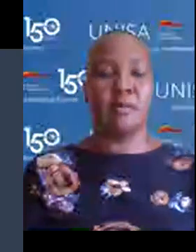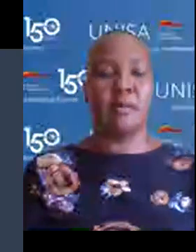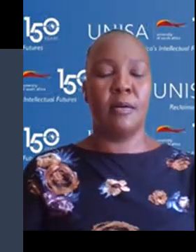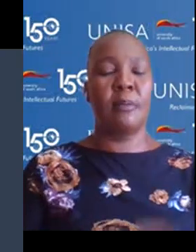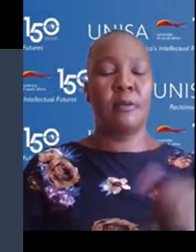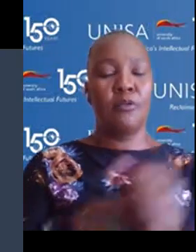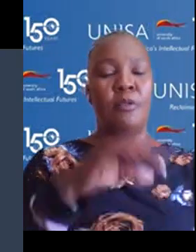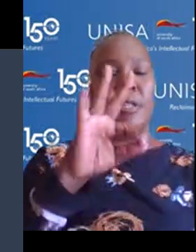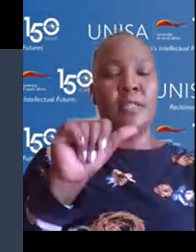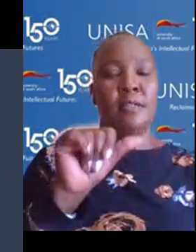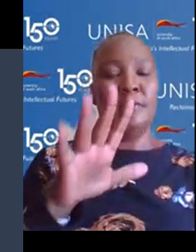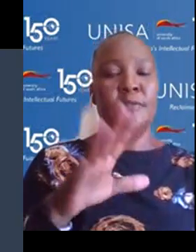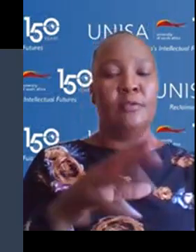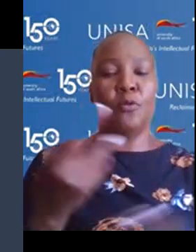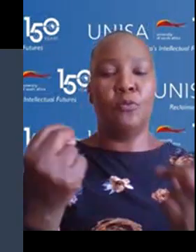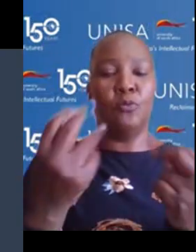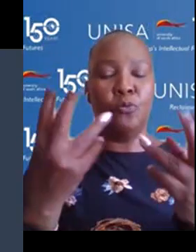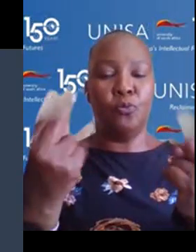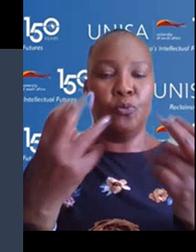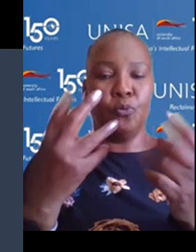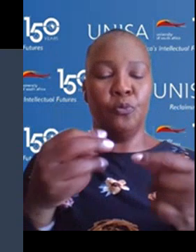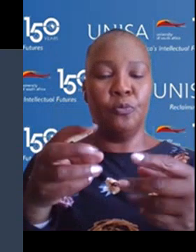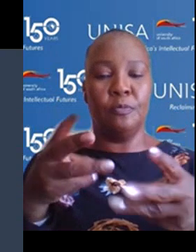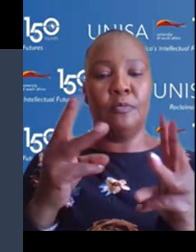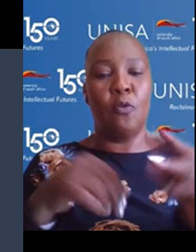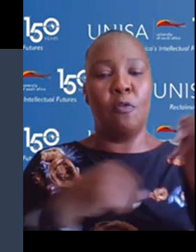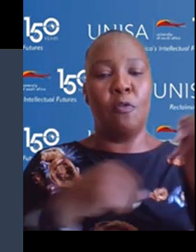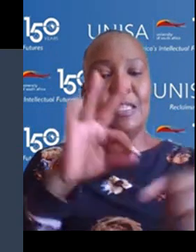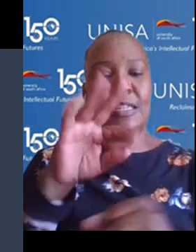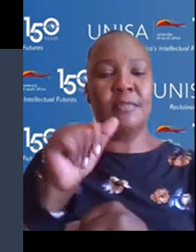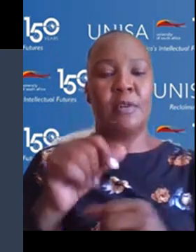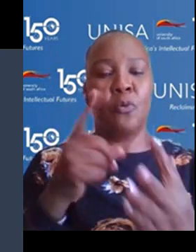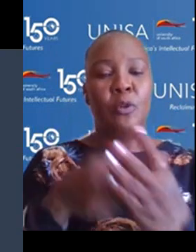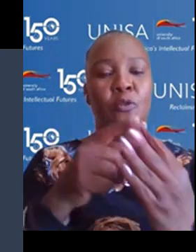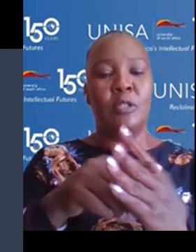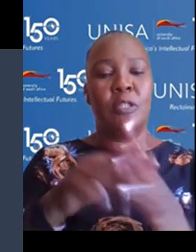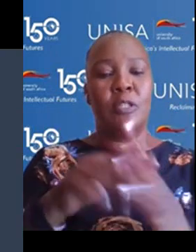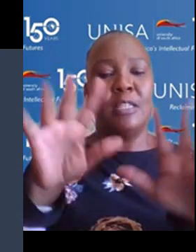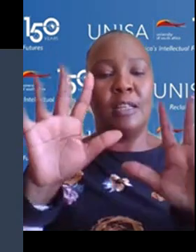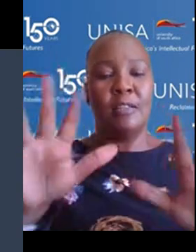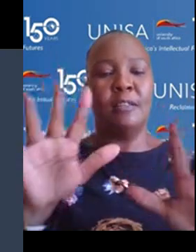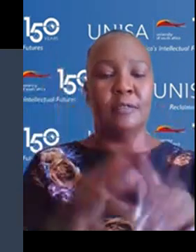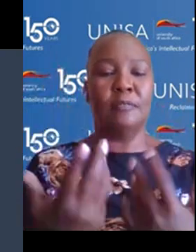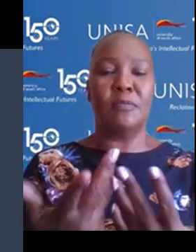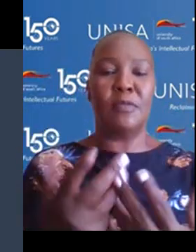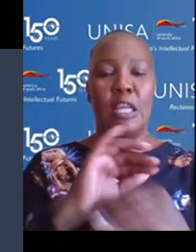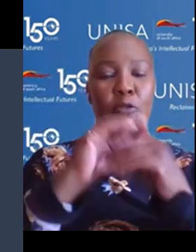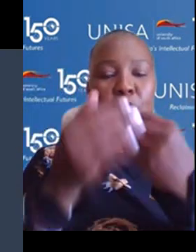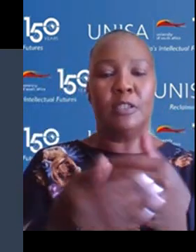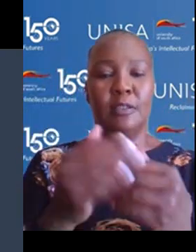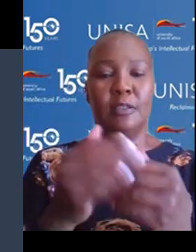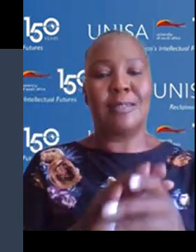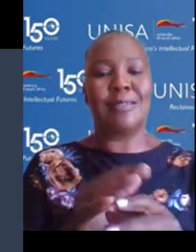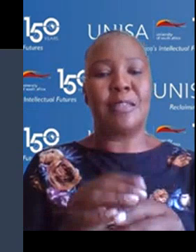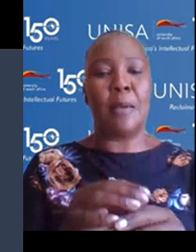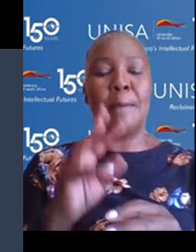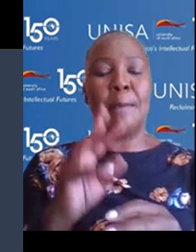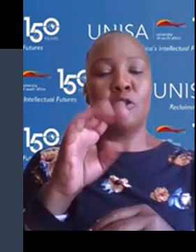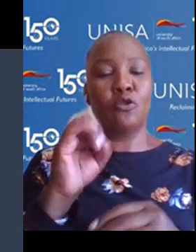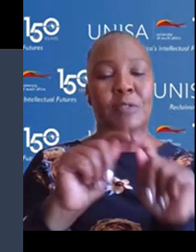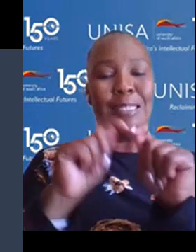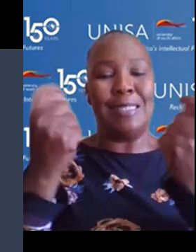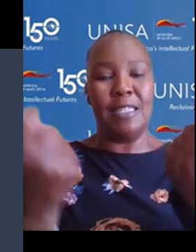365, you get the newest version of Office 365, Windows 10, and best-in-class security. Microsoft Teams lets